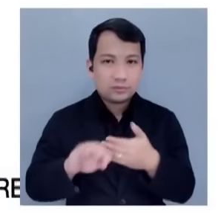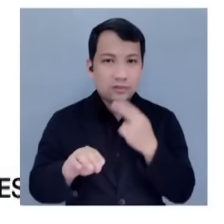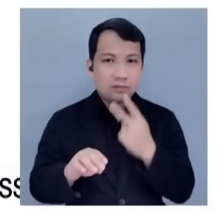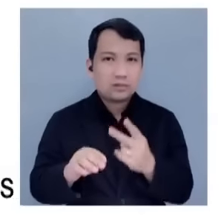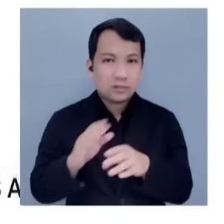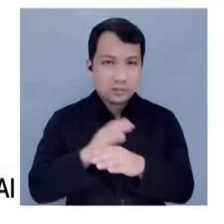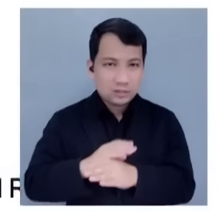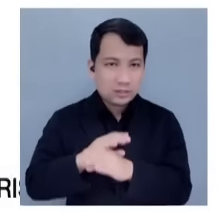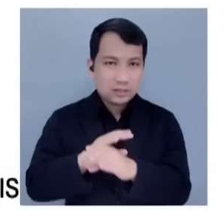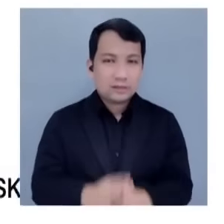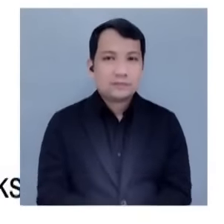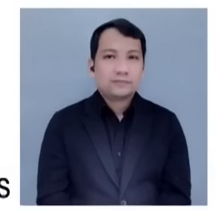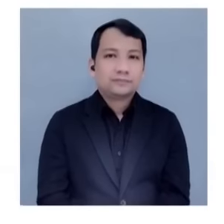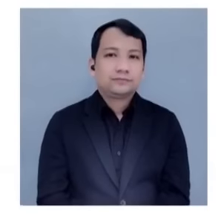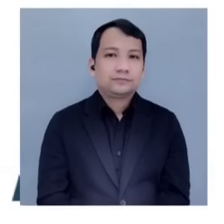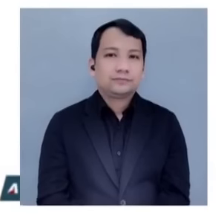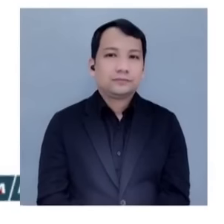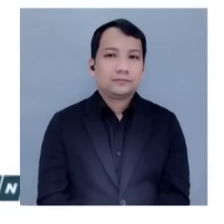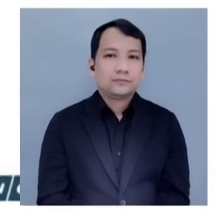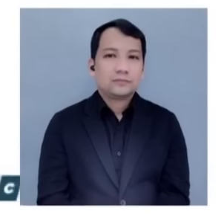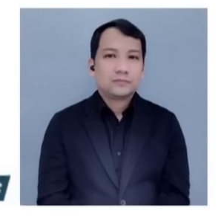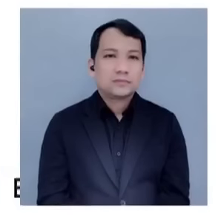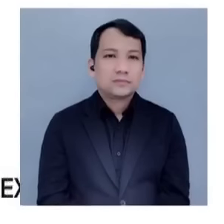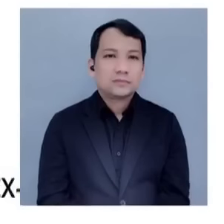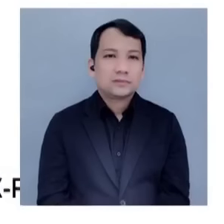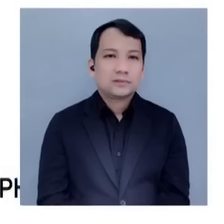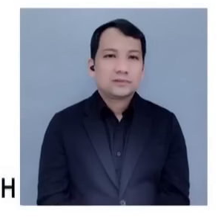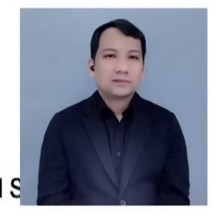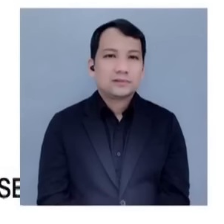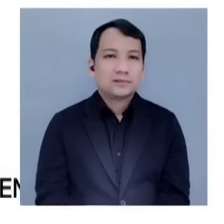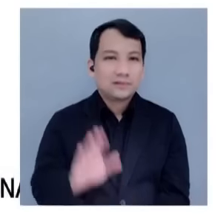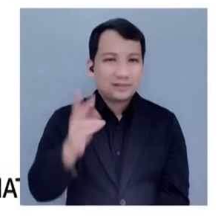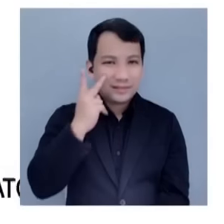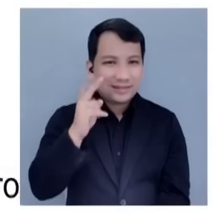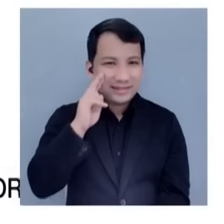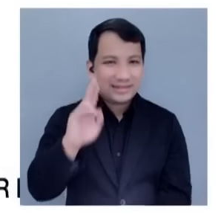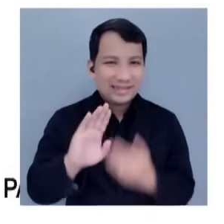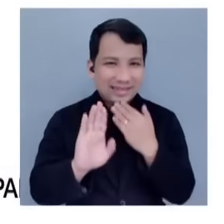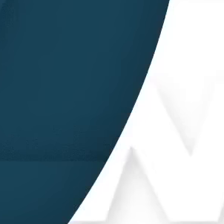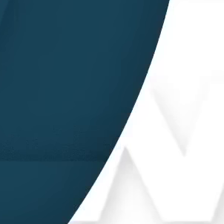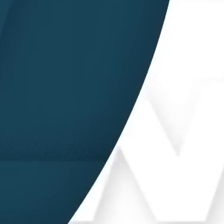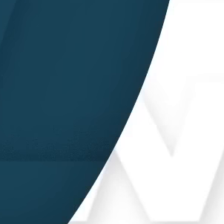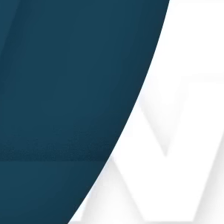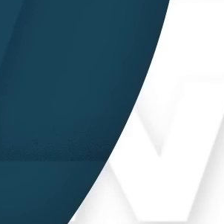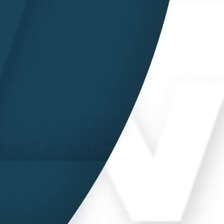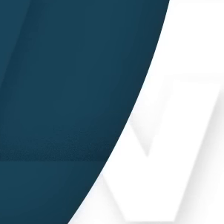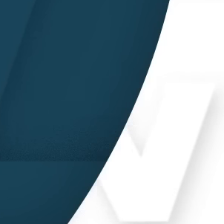very much. And Sharon says hello, Carmina. And please say hello back. Thank you.